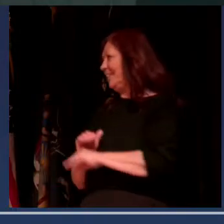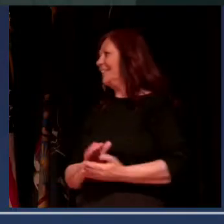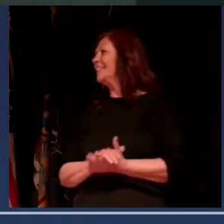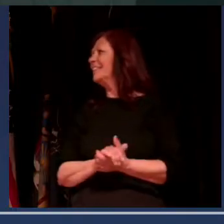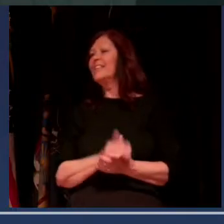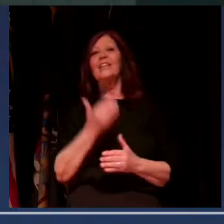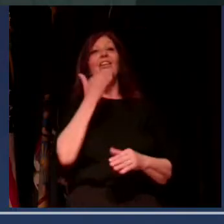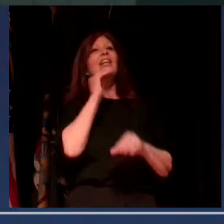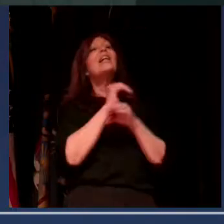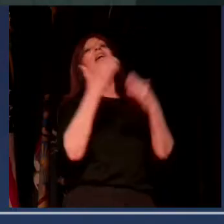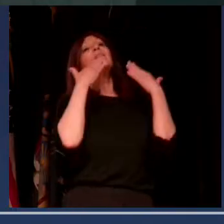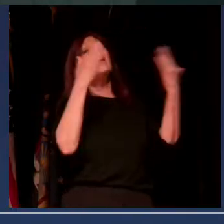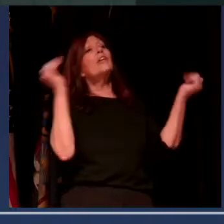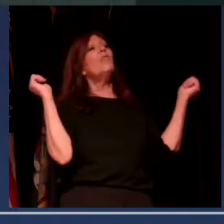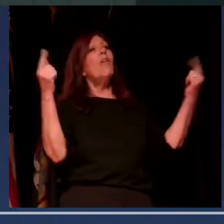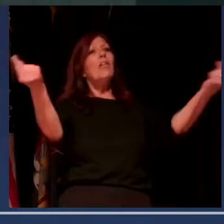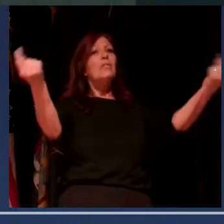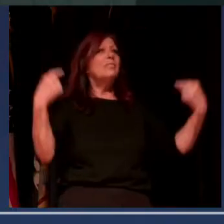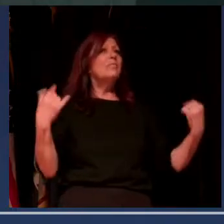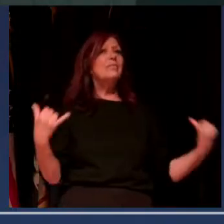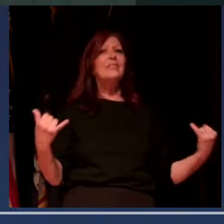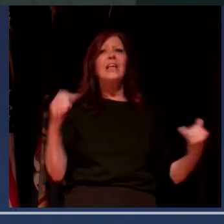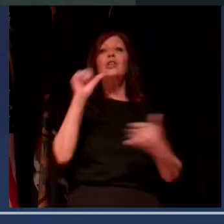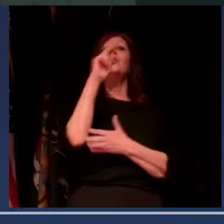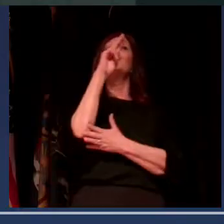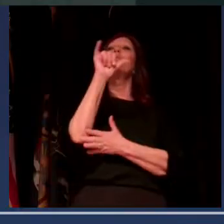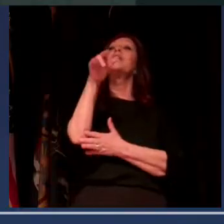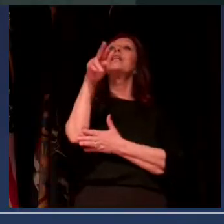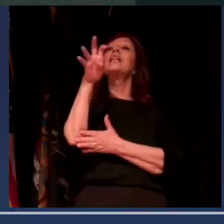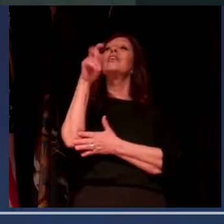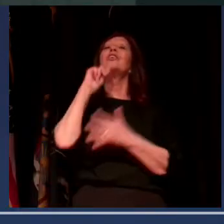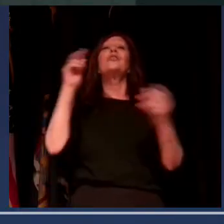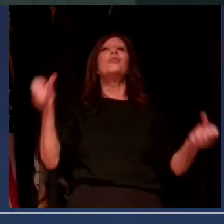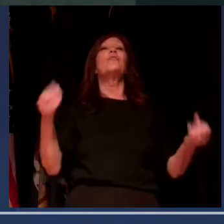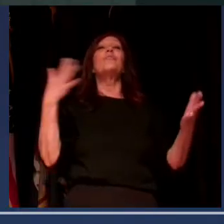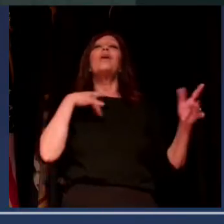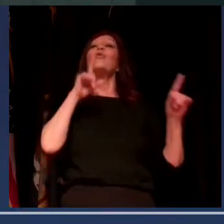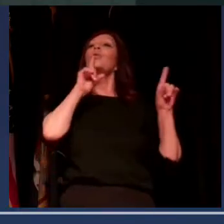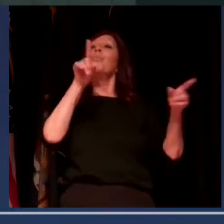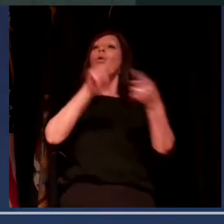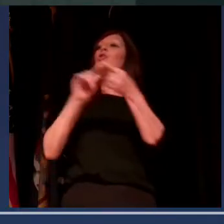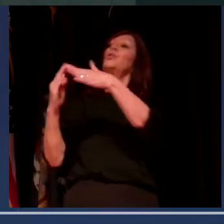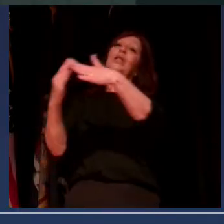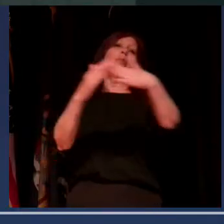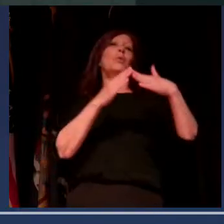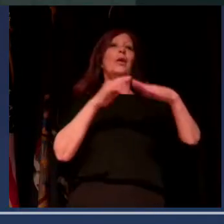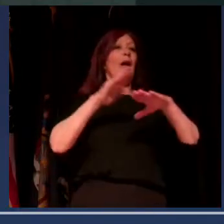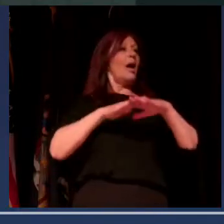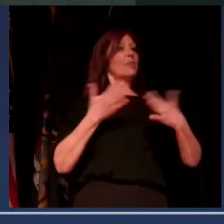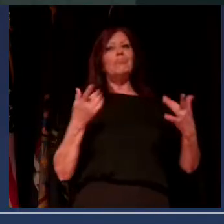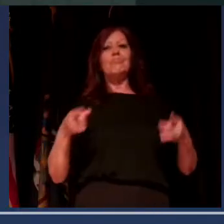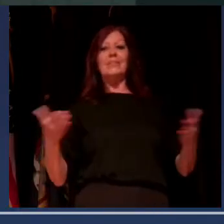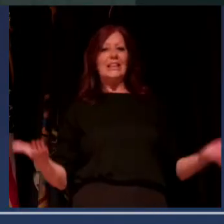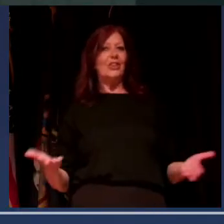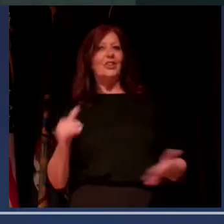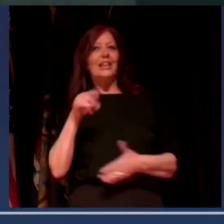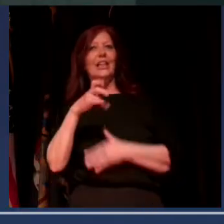Good evening, and thank you all for joining us at SUNY Erie as I provide my report to the community on the state of Erie